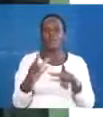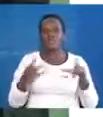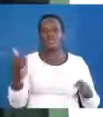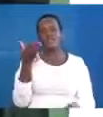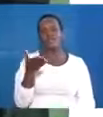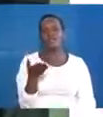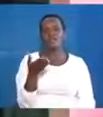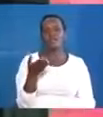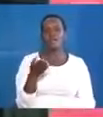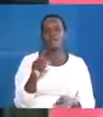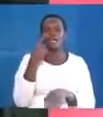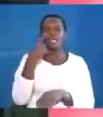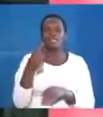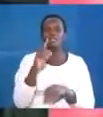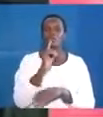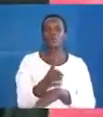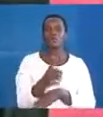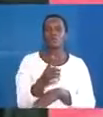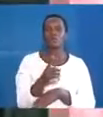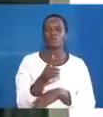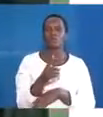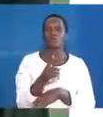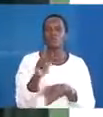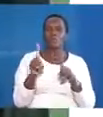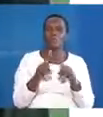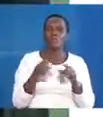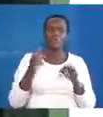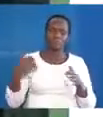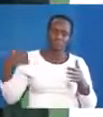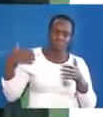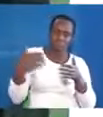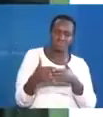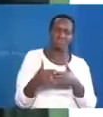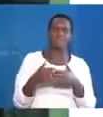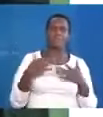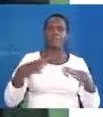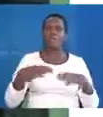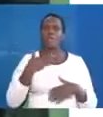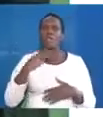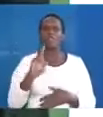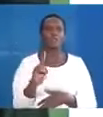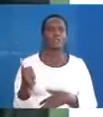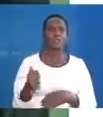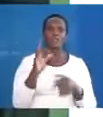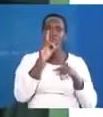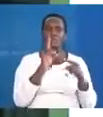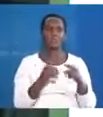We have trekked through the difficult days of hatred and division. We have gone through the wilderness